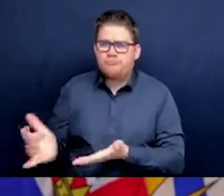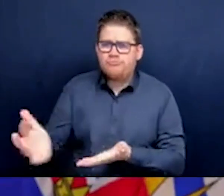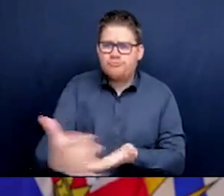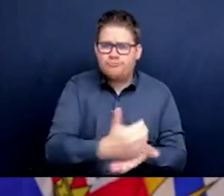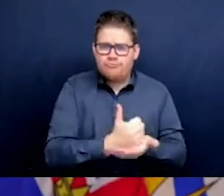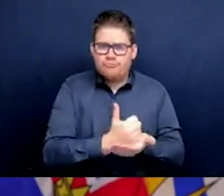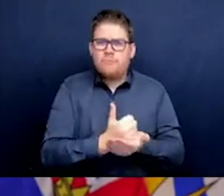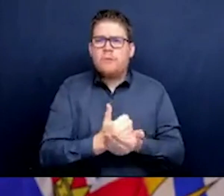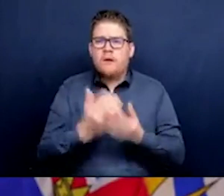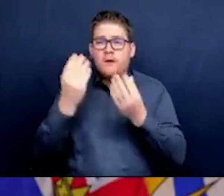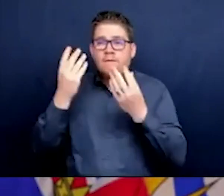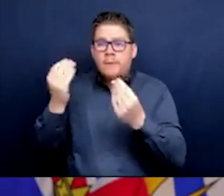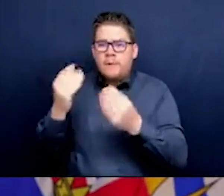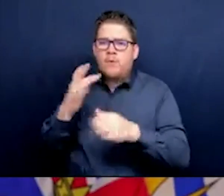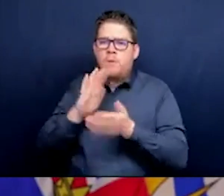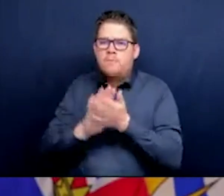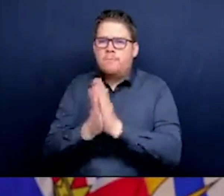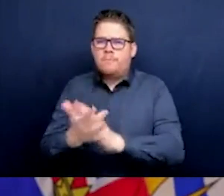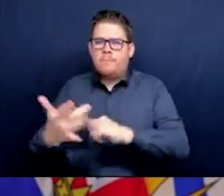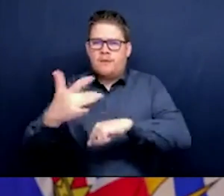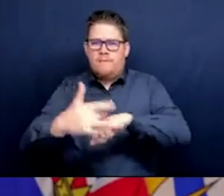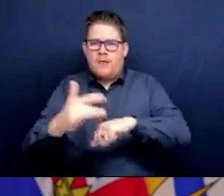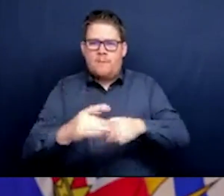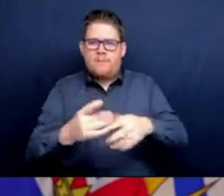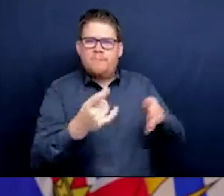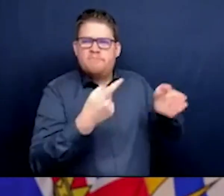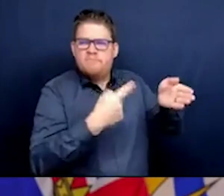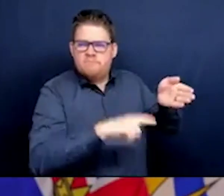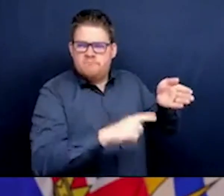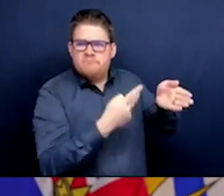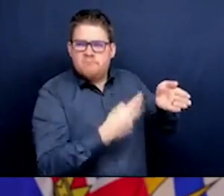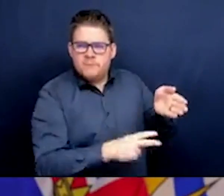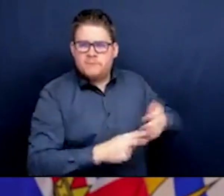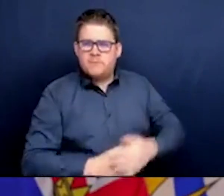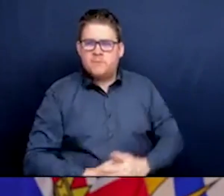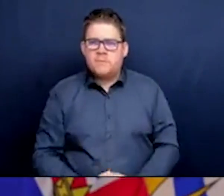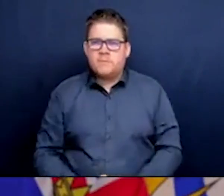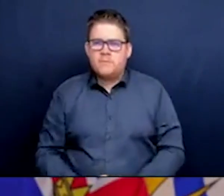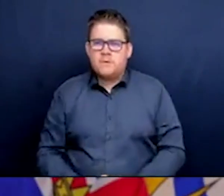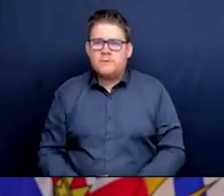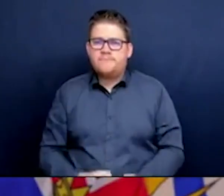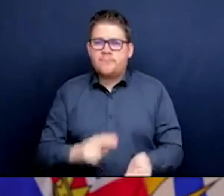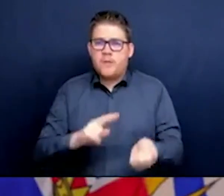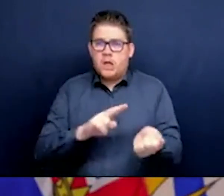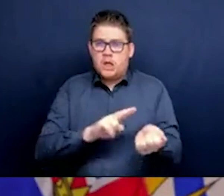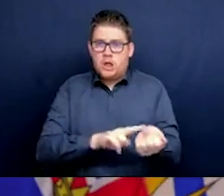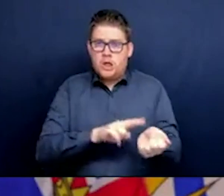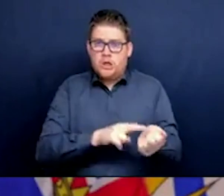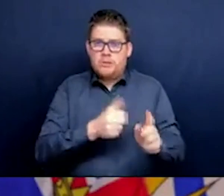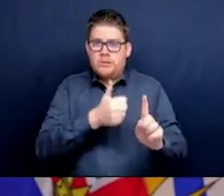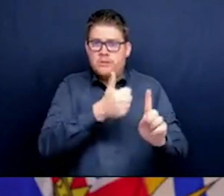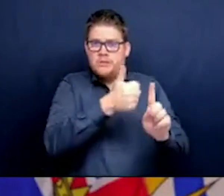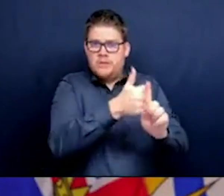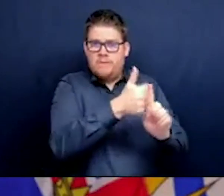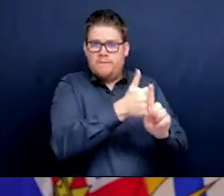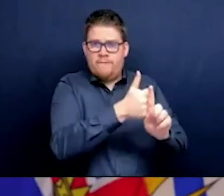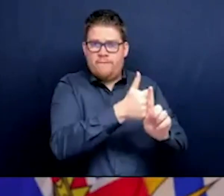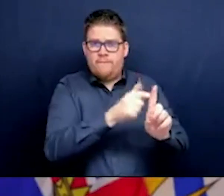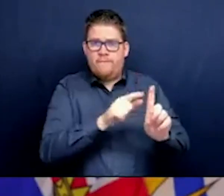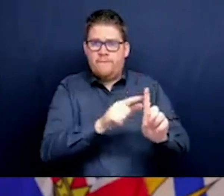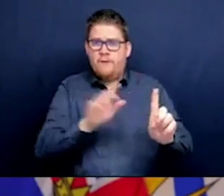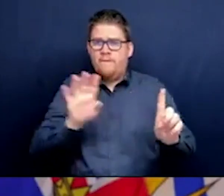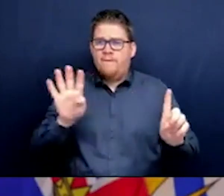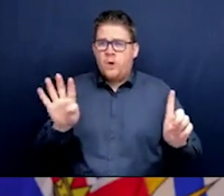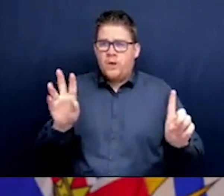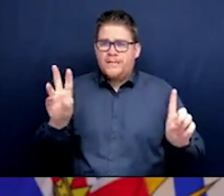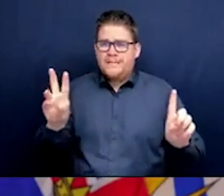And just remind everyone that nurses represent about 46% of all those in health professional colleges. So they're about,